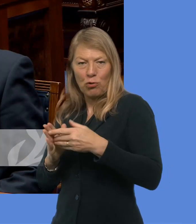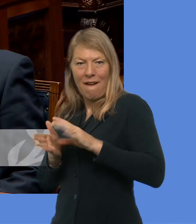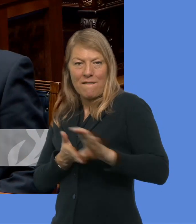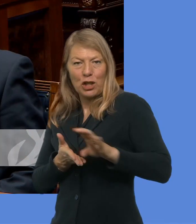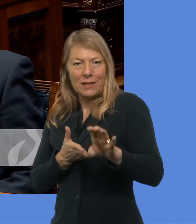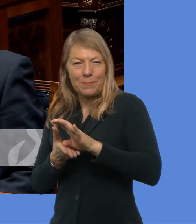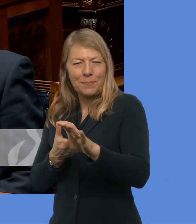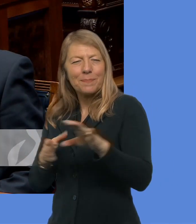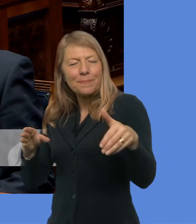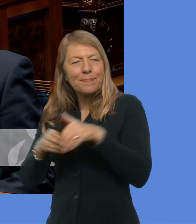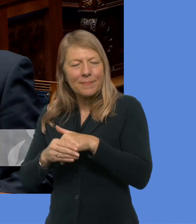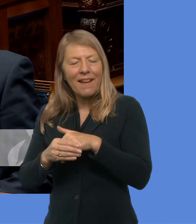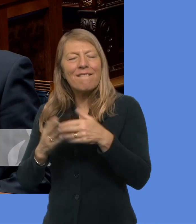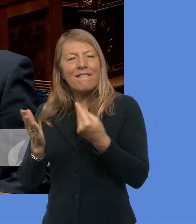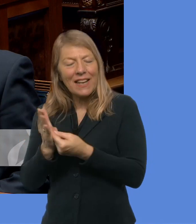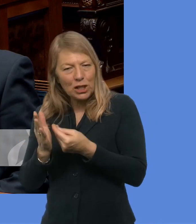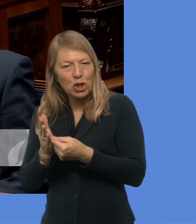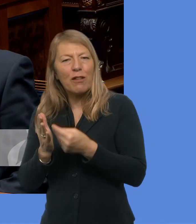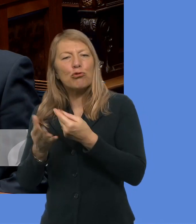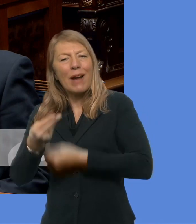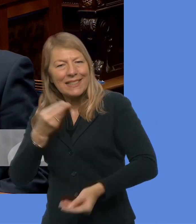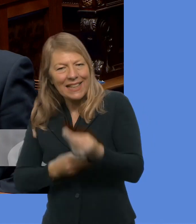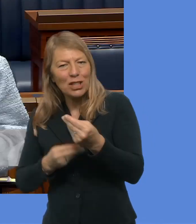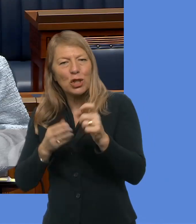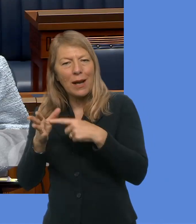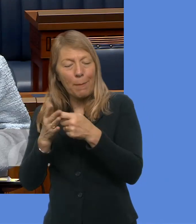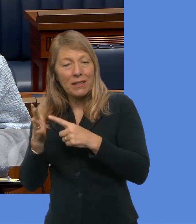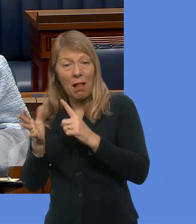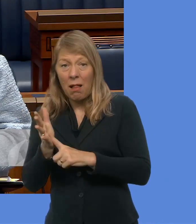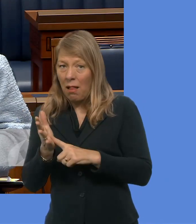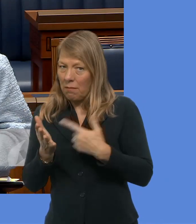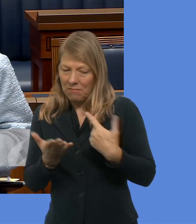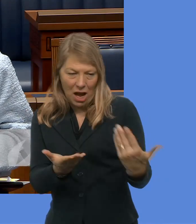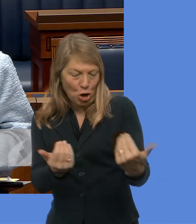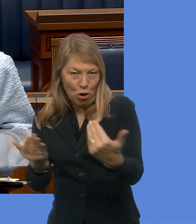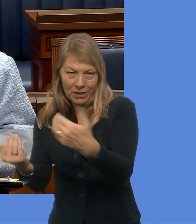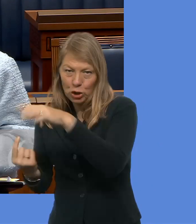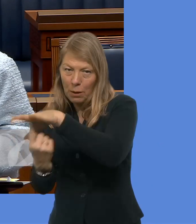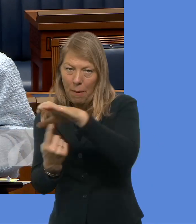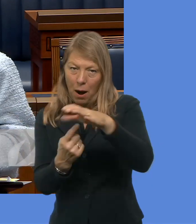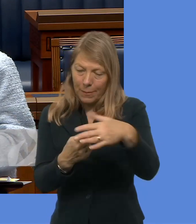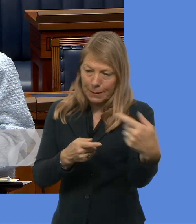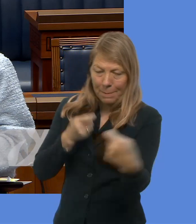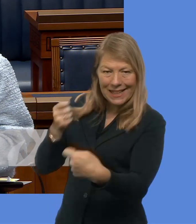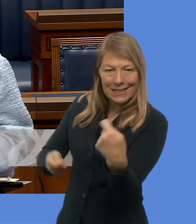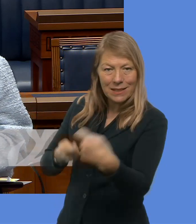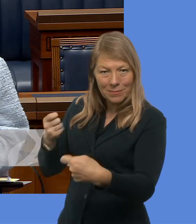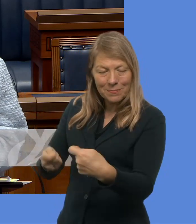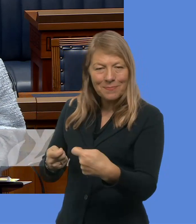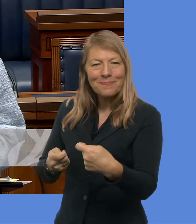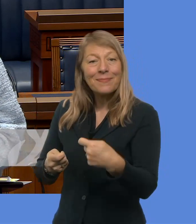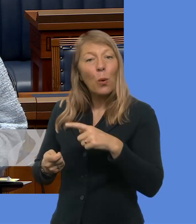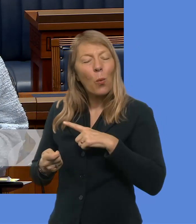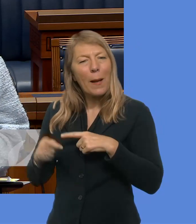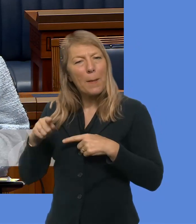transaction capital, and I would encourage departments to come forward with bids for financial transaction capital. It's an area that we sometimes face